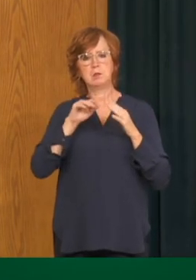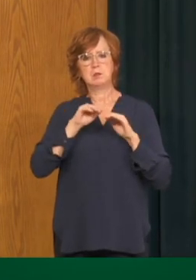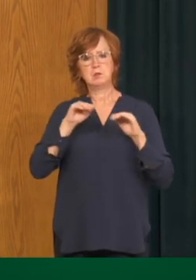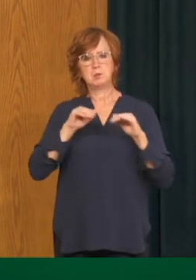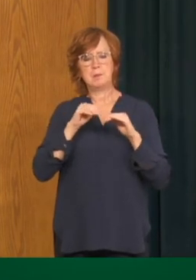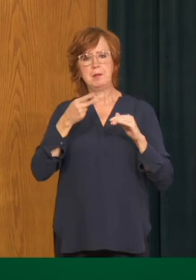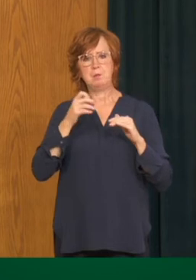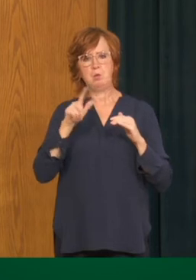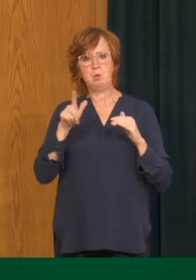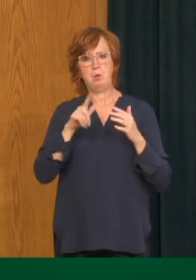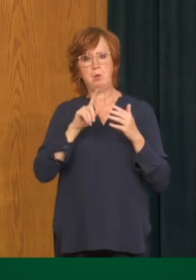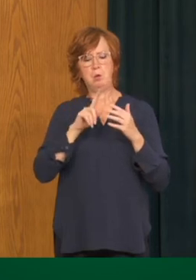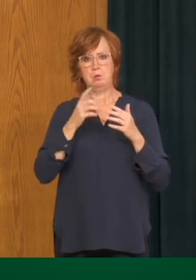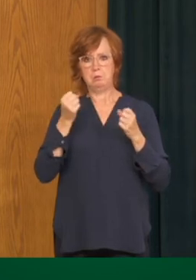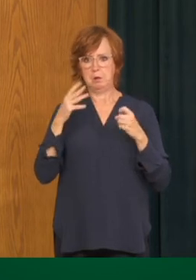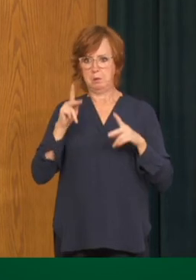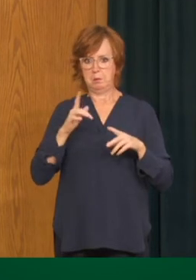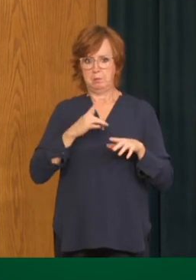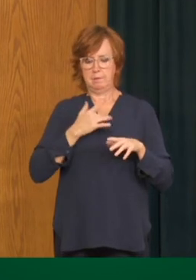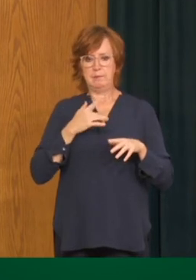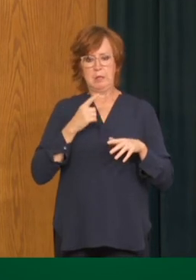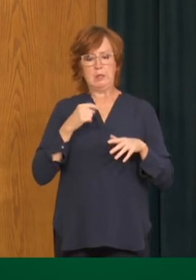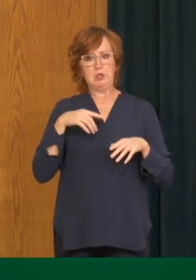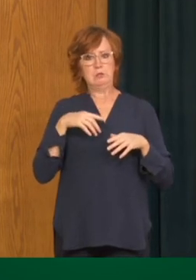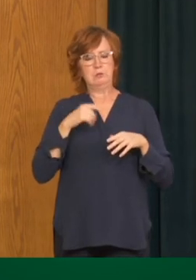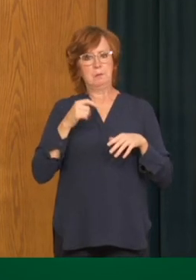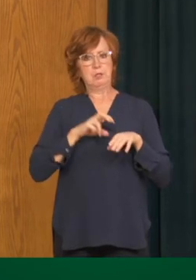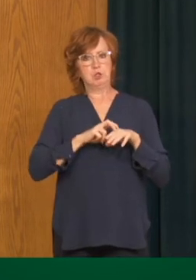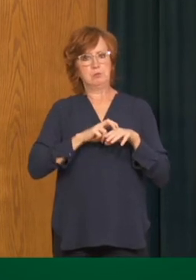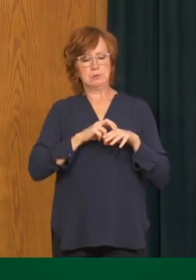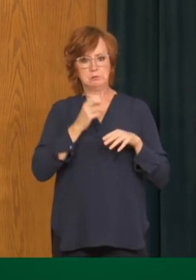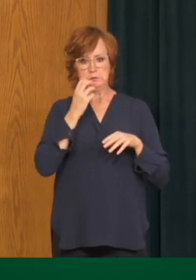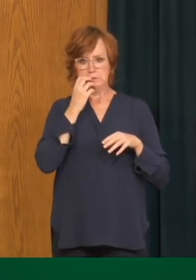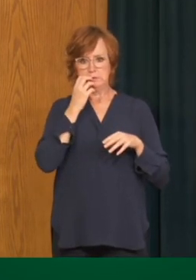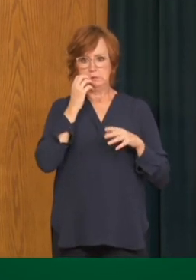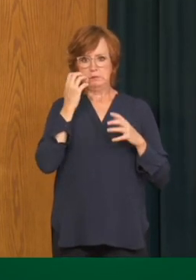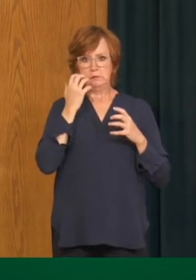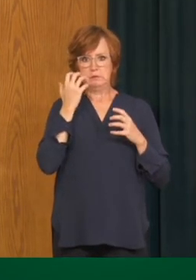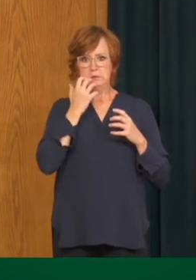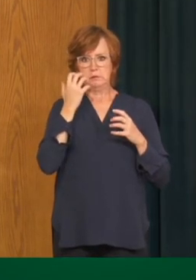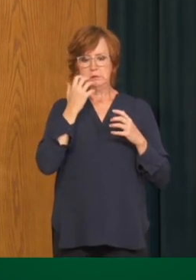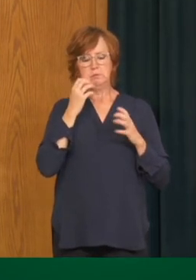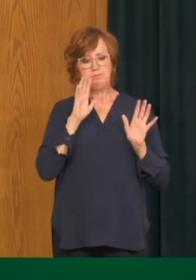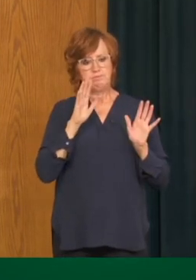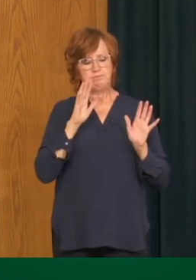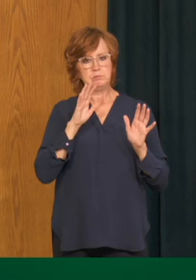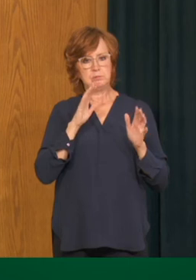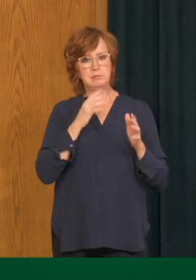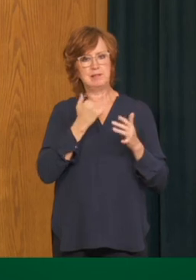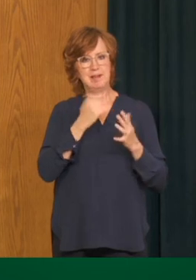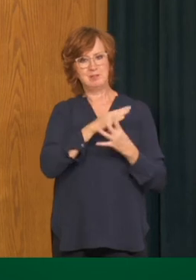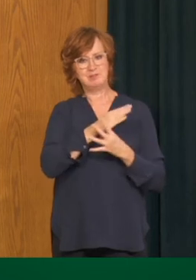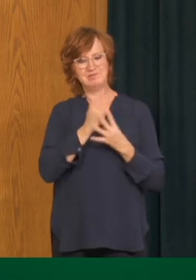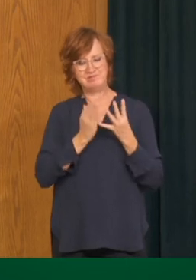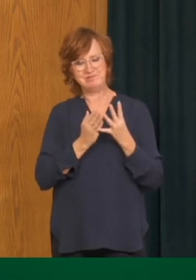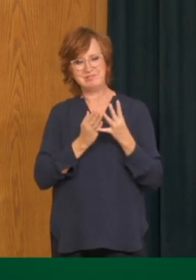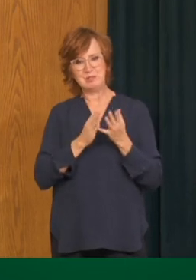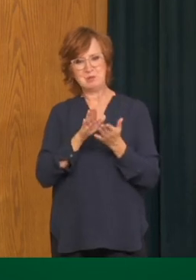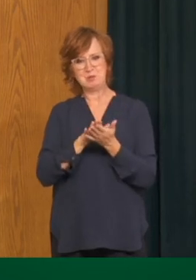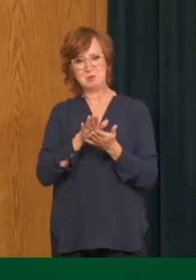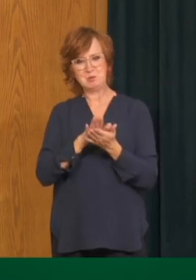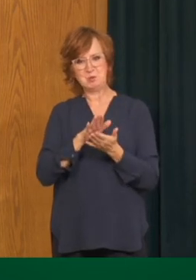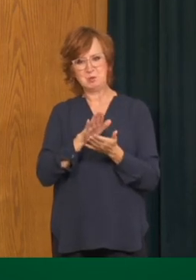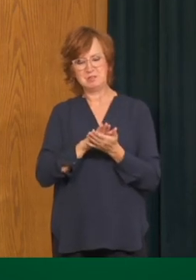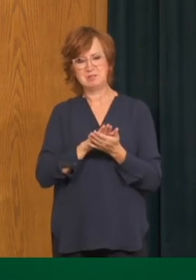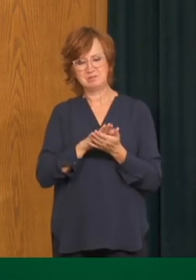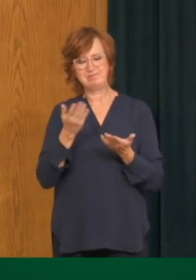services throughout our community, there was many questions that were being asked. And so we should expect that there are many questions that are being asked when we reopen